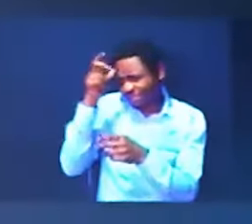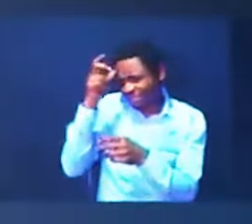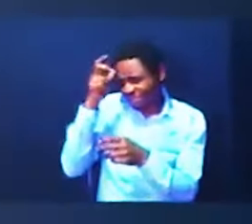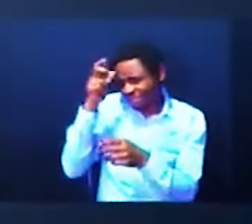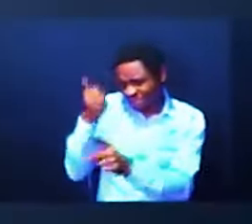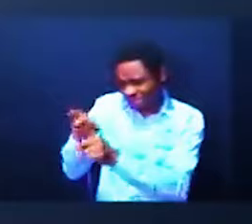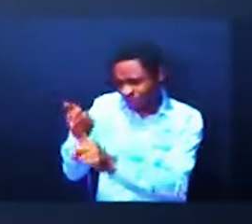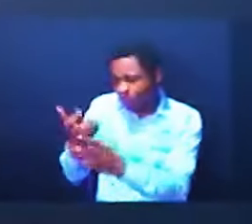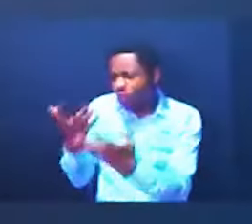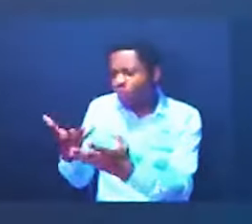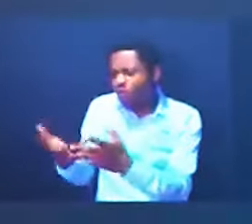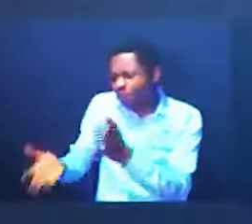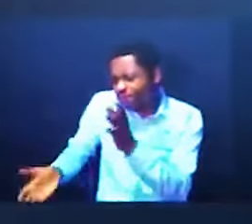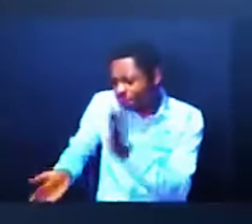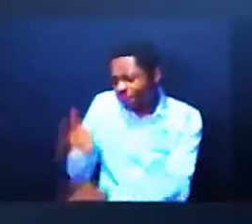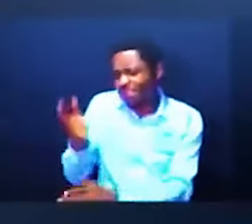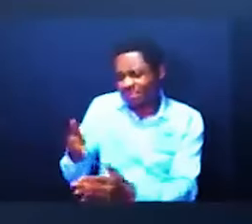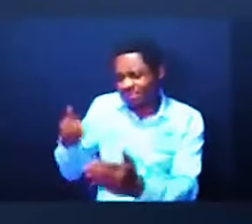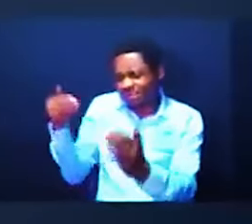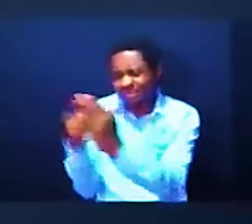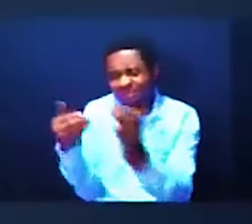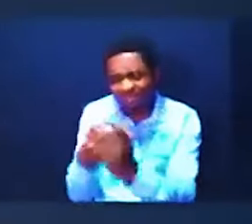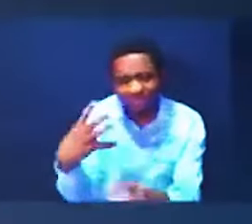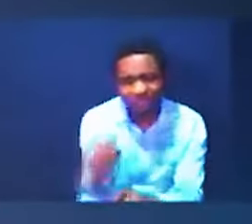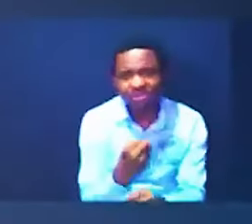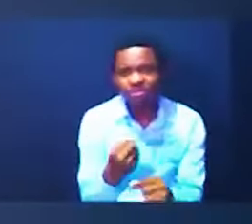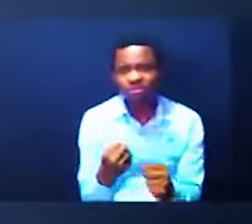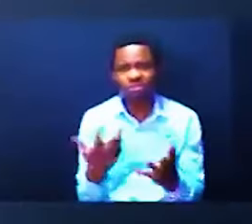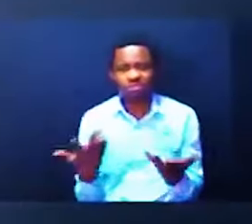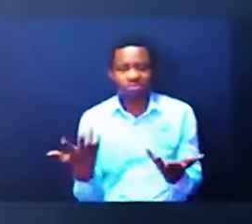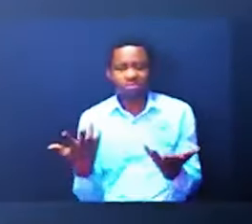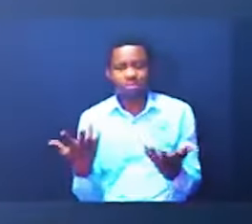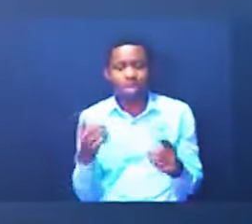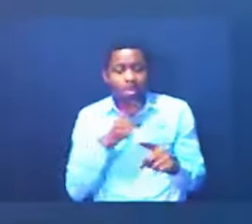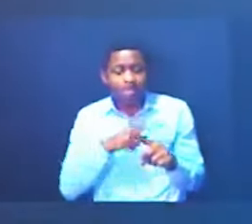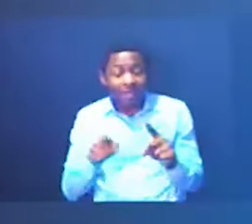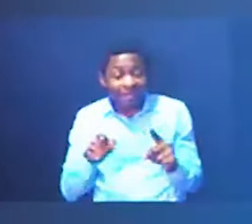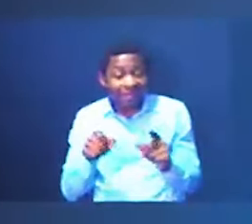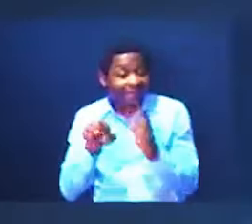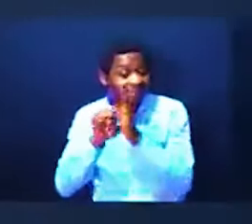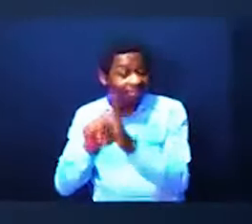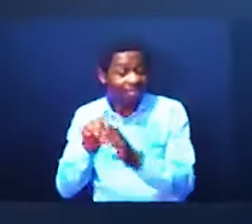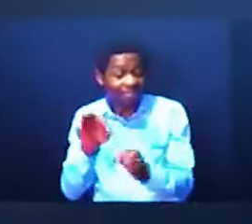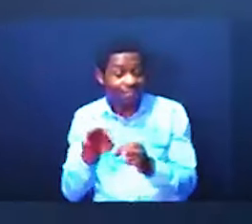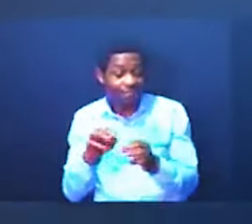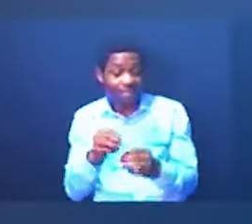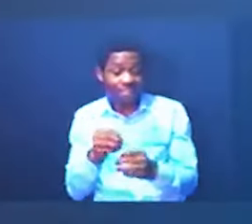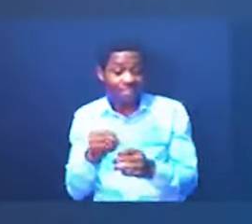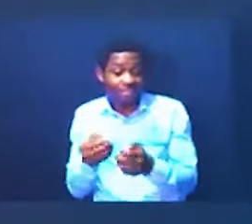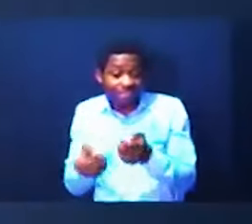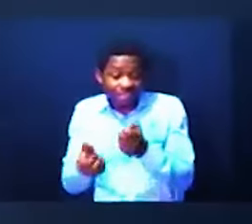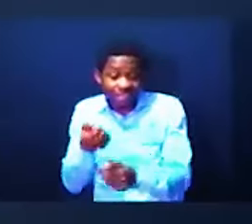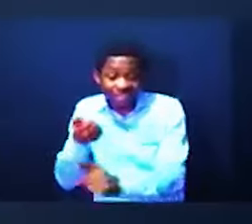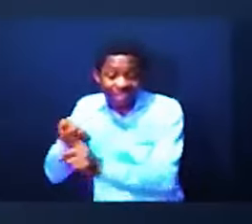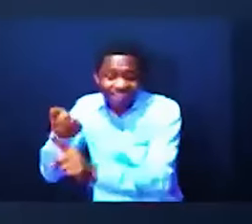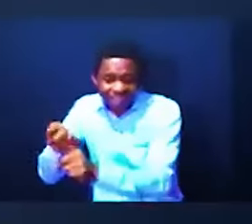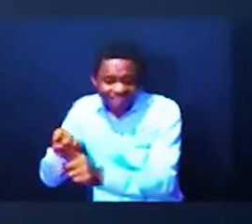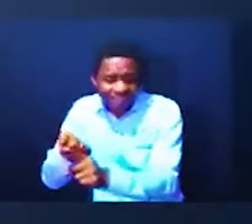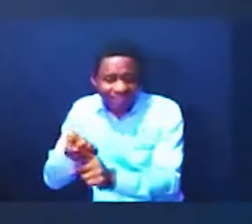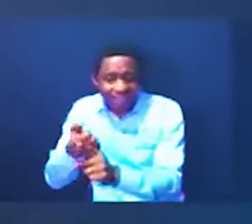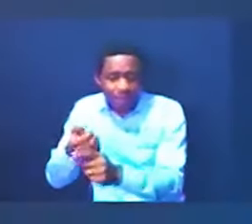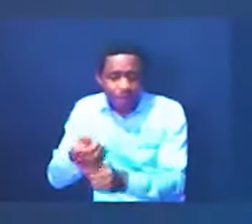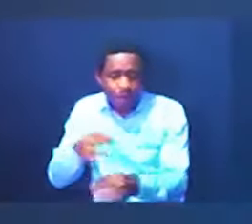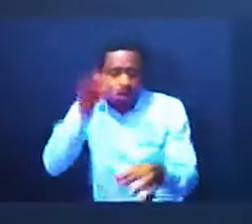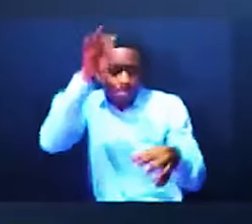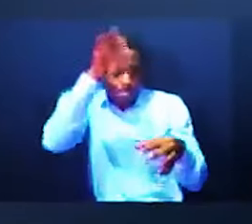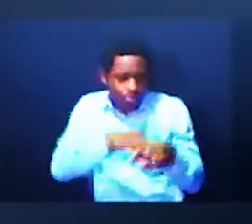evil seed of resentment, do you want him to attack it? No, he will leave it for it to nurture and grow